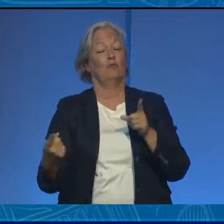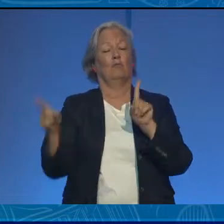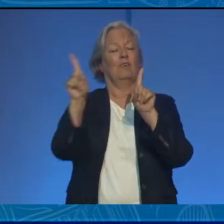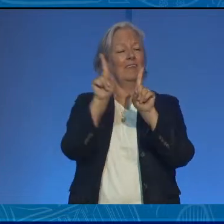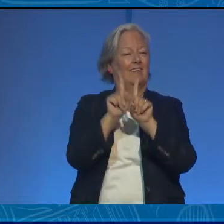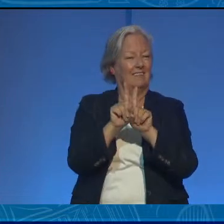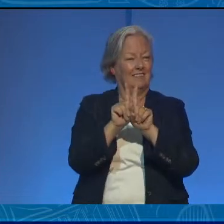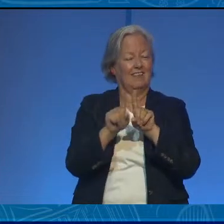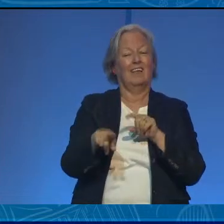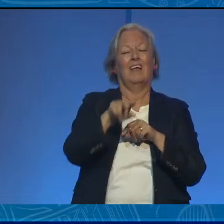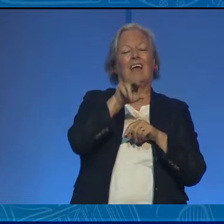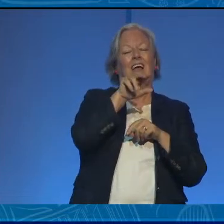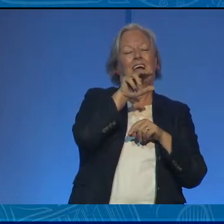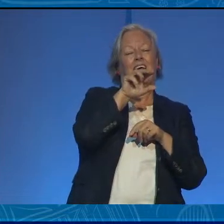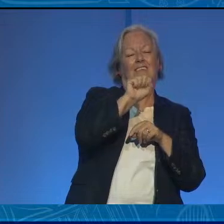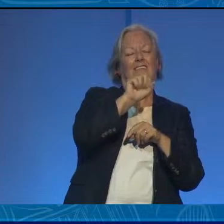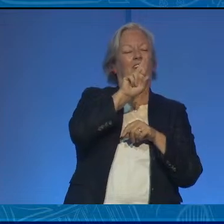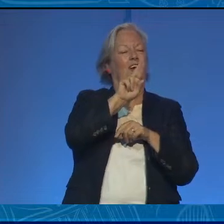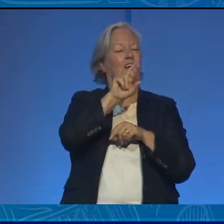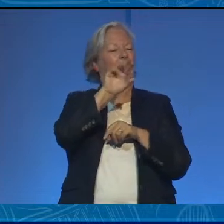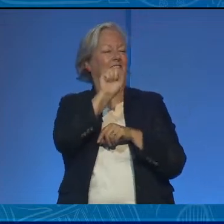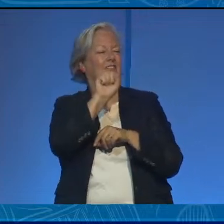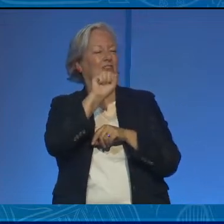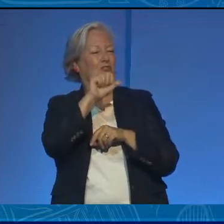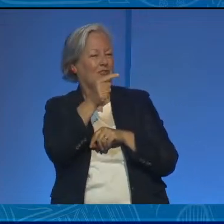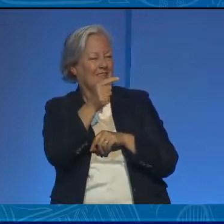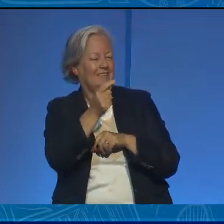Excellency SRSG Kamal Kishore.